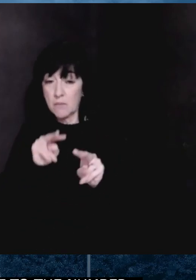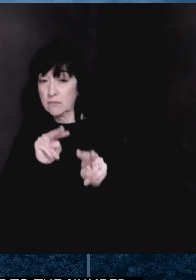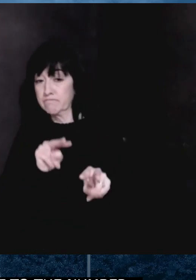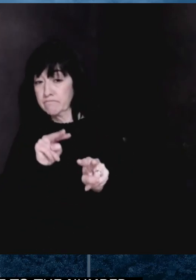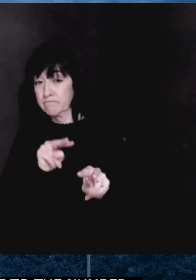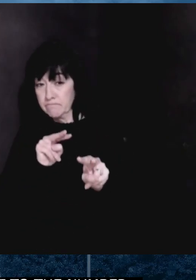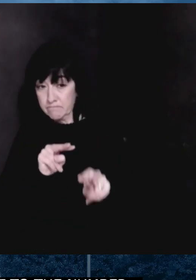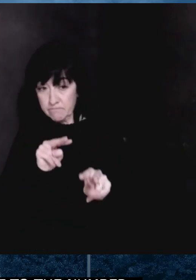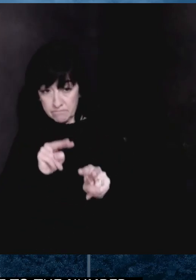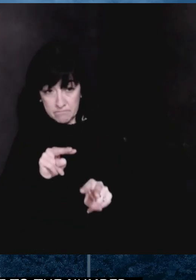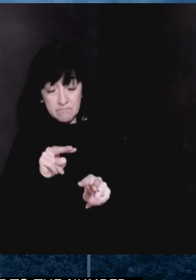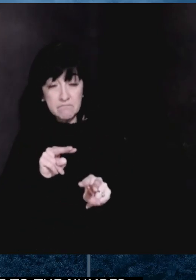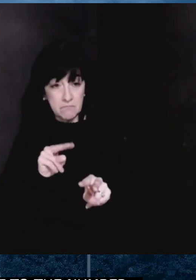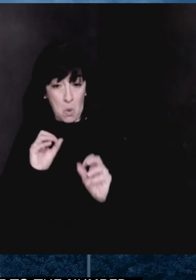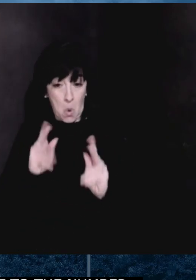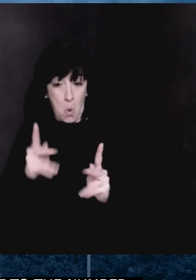Year's